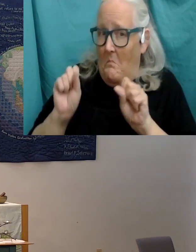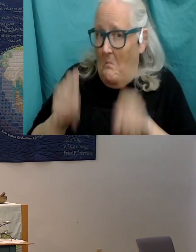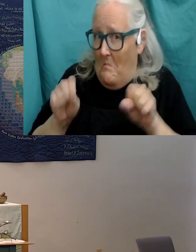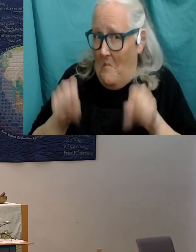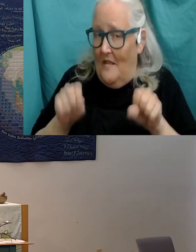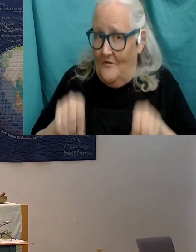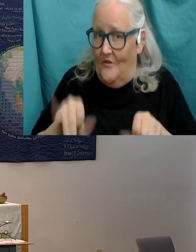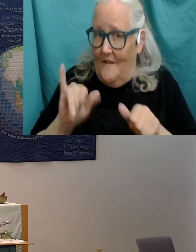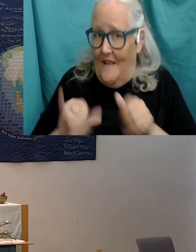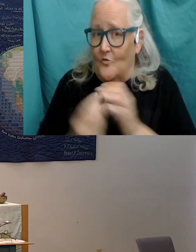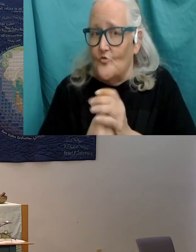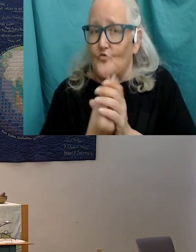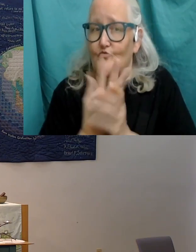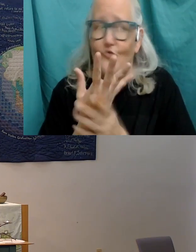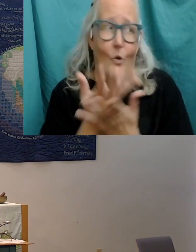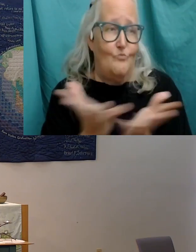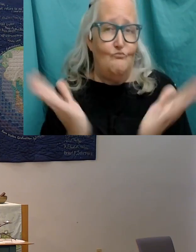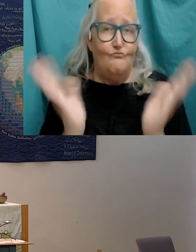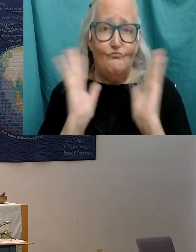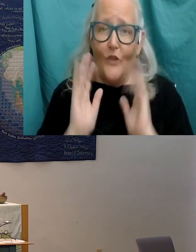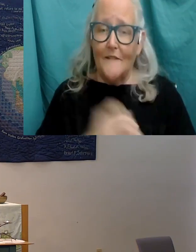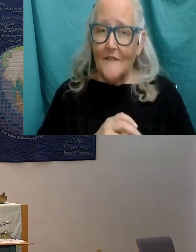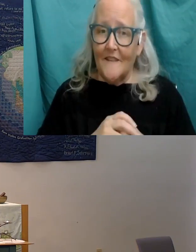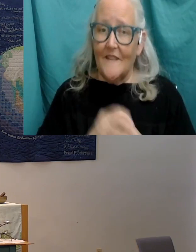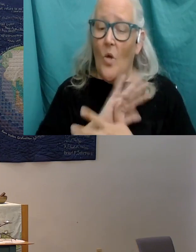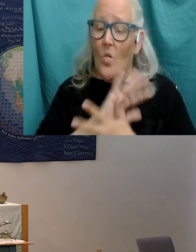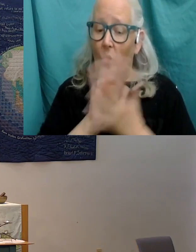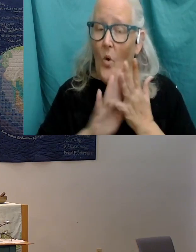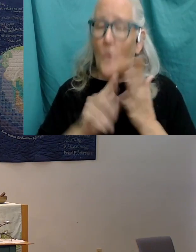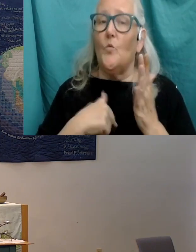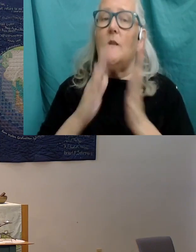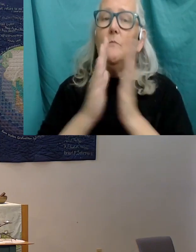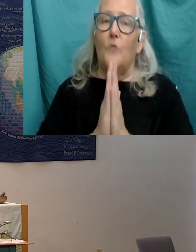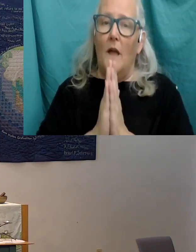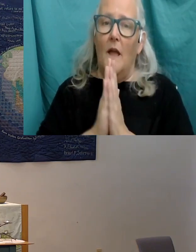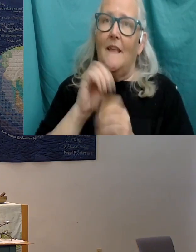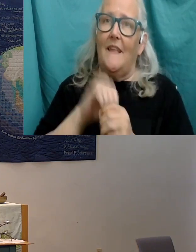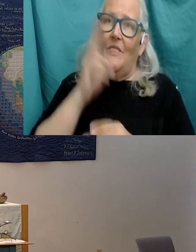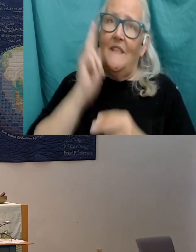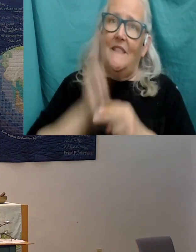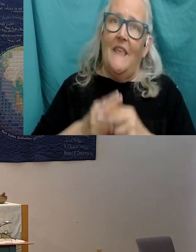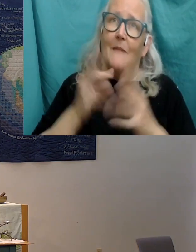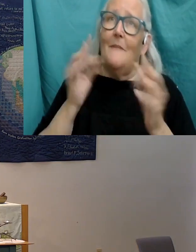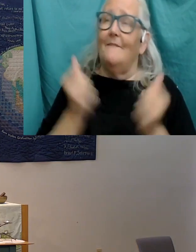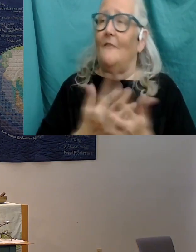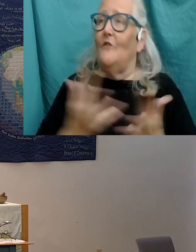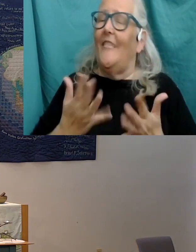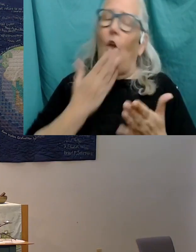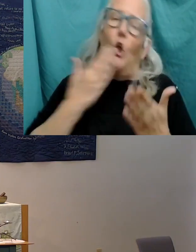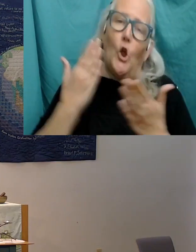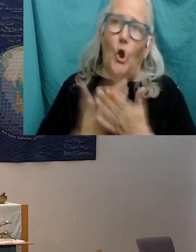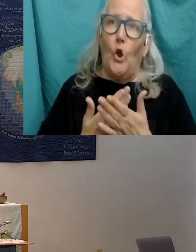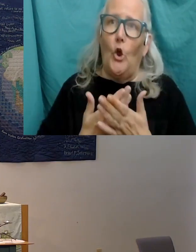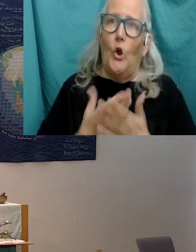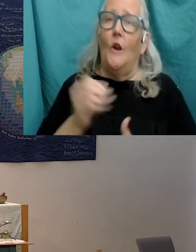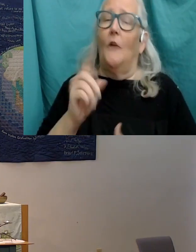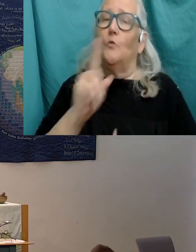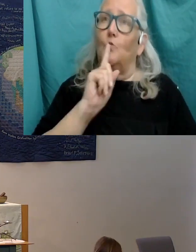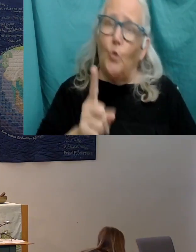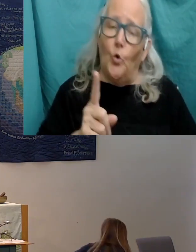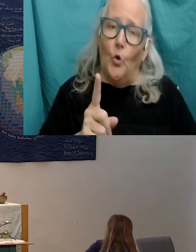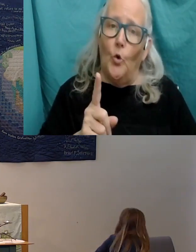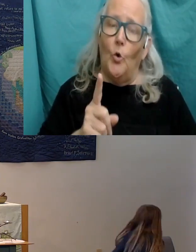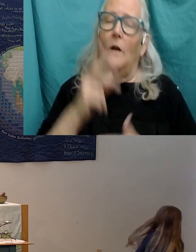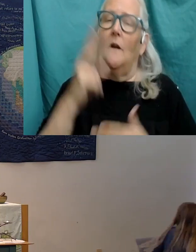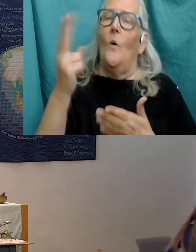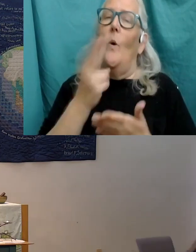us. These things we pray in the name of all that is good and true and holy.